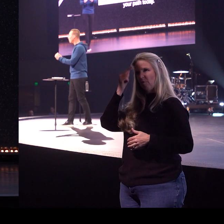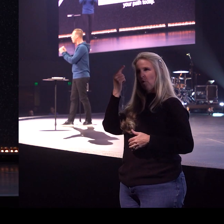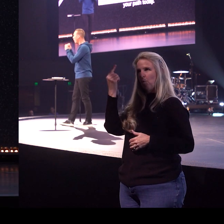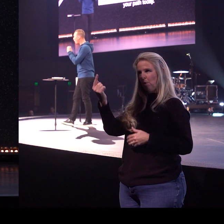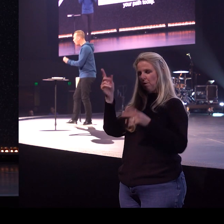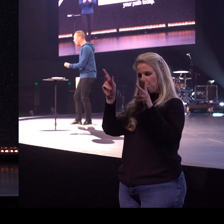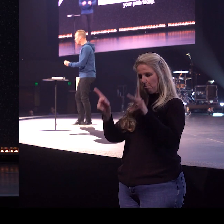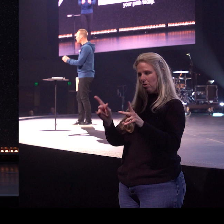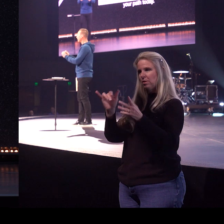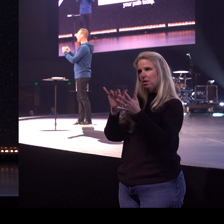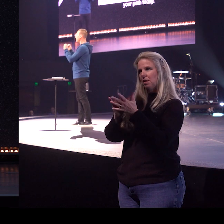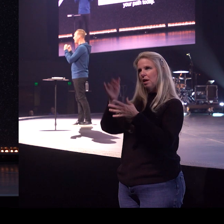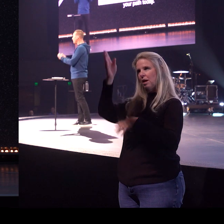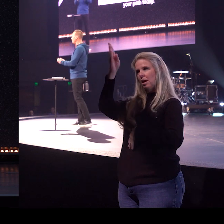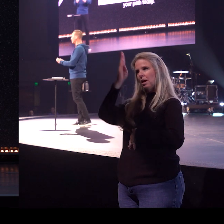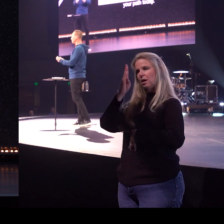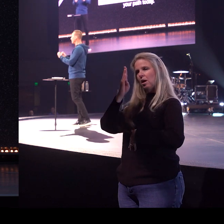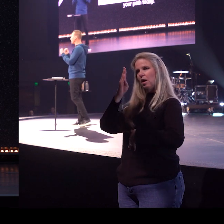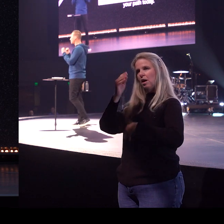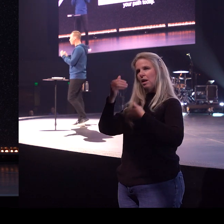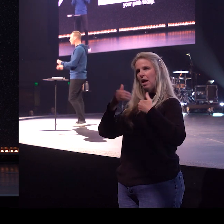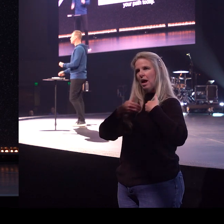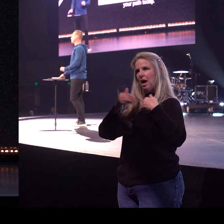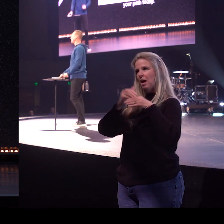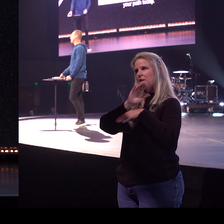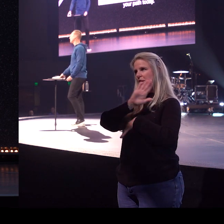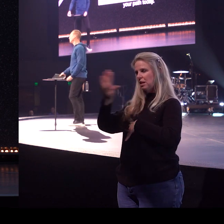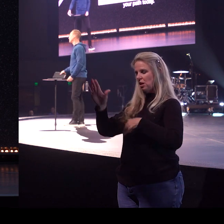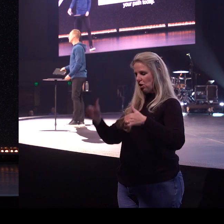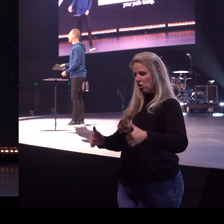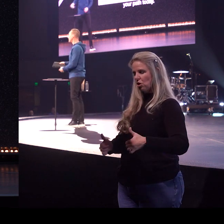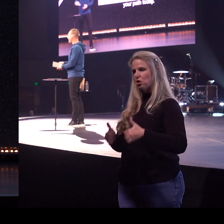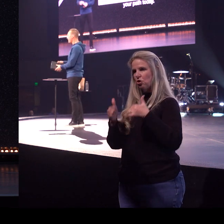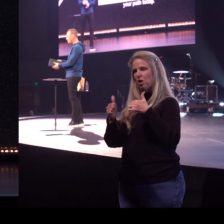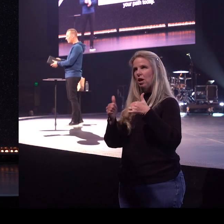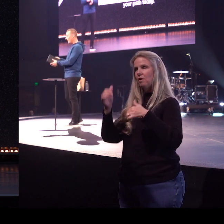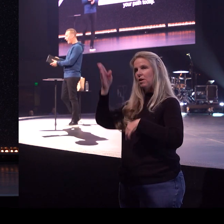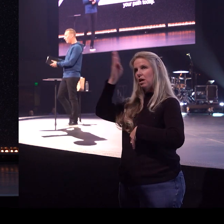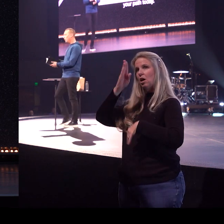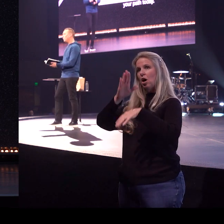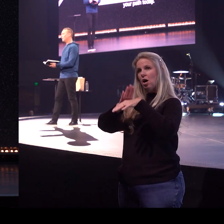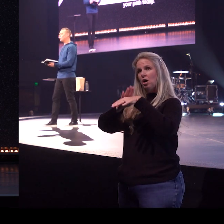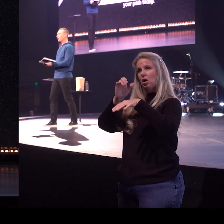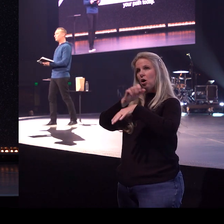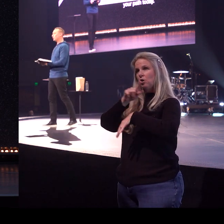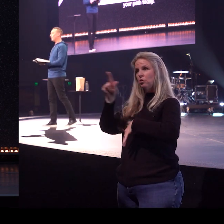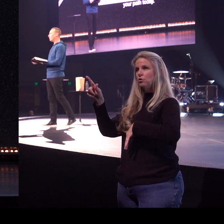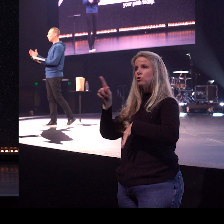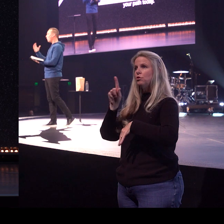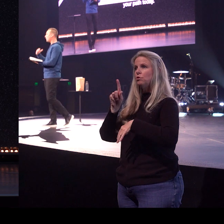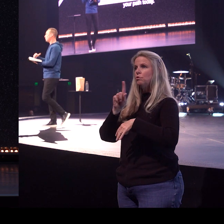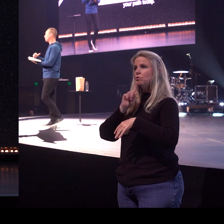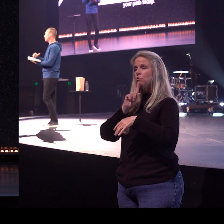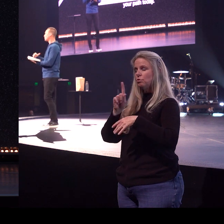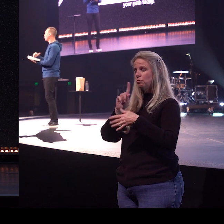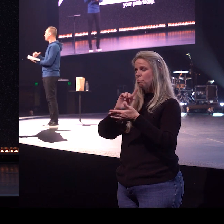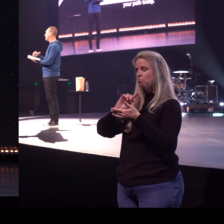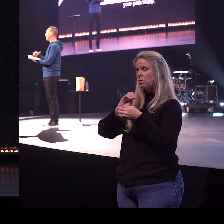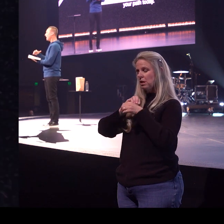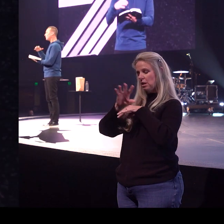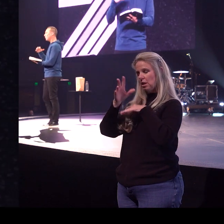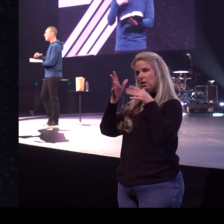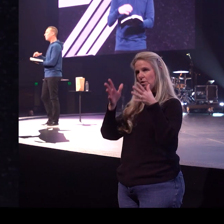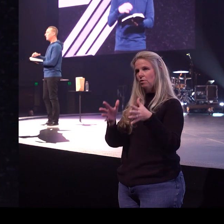You are an influencer, and God's called you to be an influencer. And today, I want to open up scripture, and I want to walk you through the